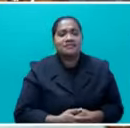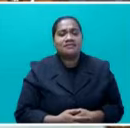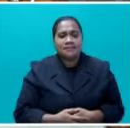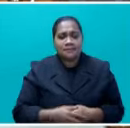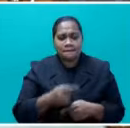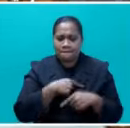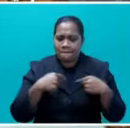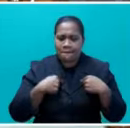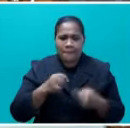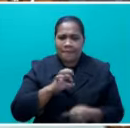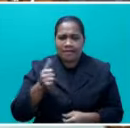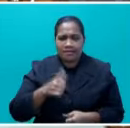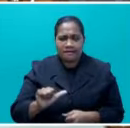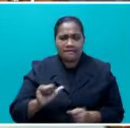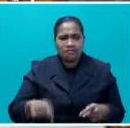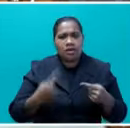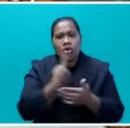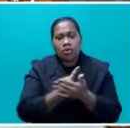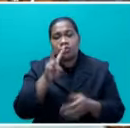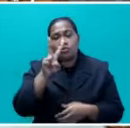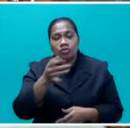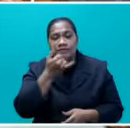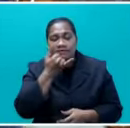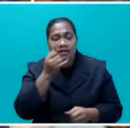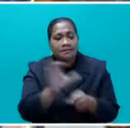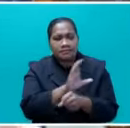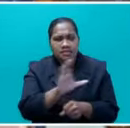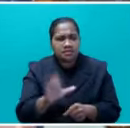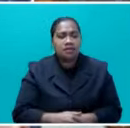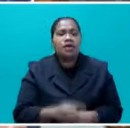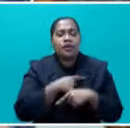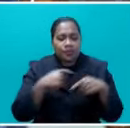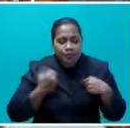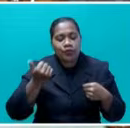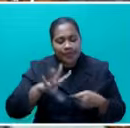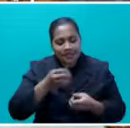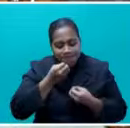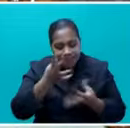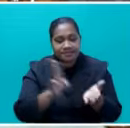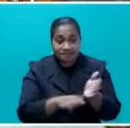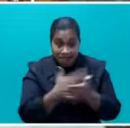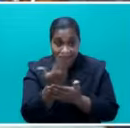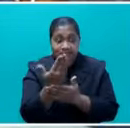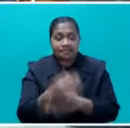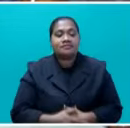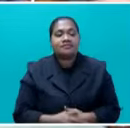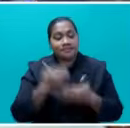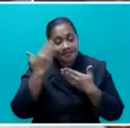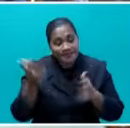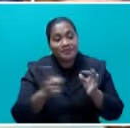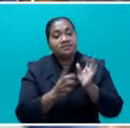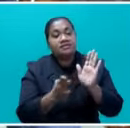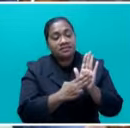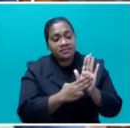allow for competition. There's only 2 mobile phone companies. We had stated in the statement on Monday, the Honourable Prime Minister had